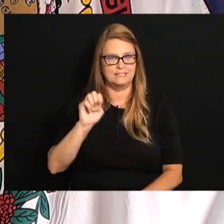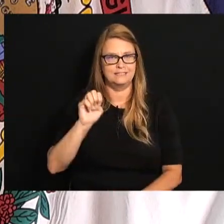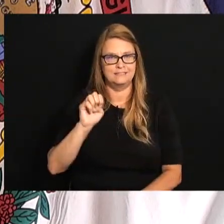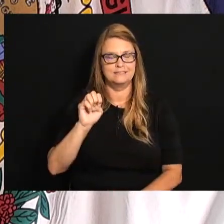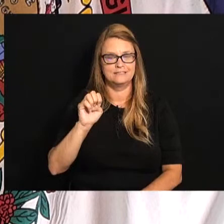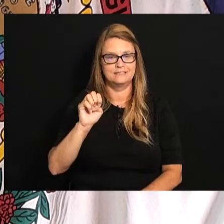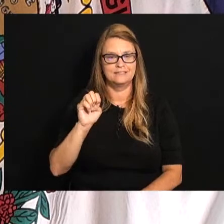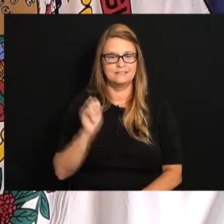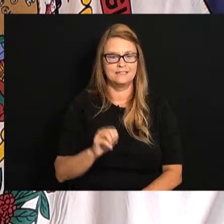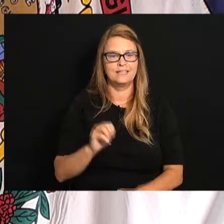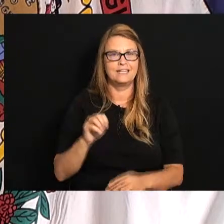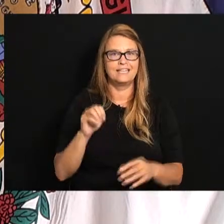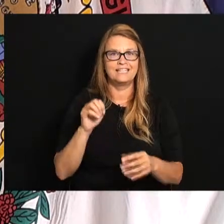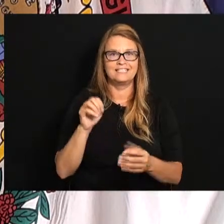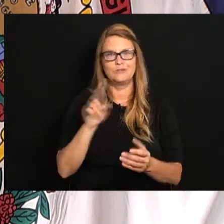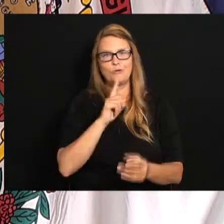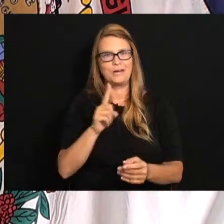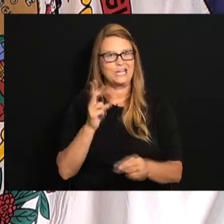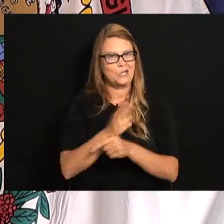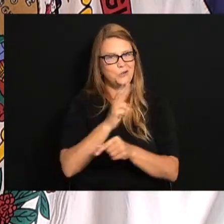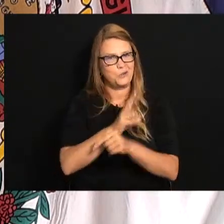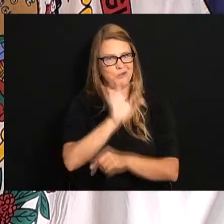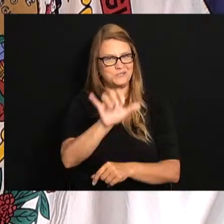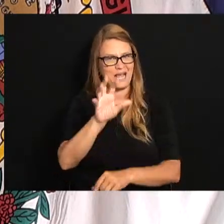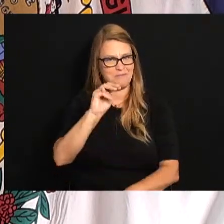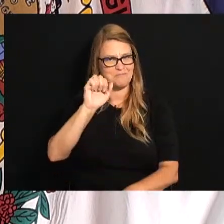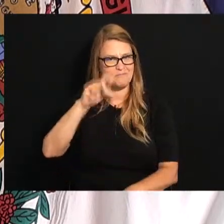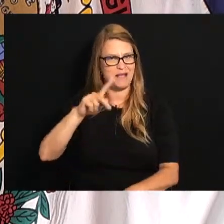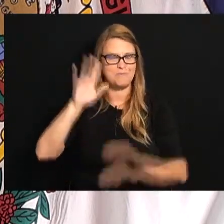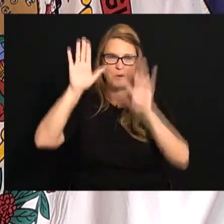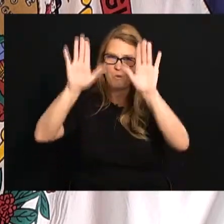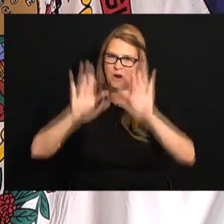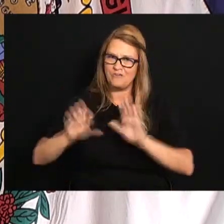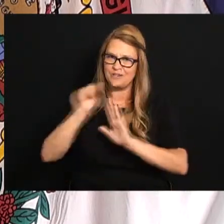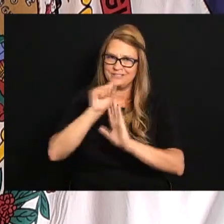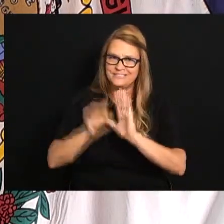nevertheless, take advantage. Incredible state,